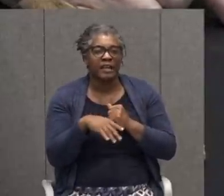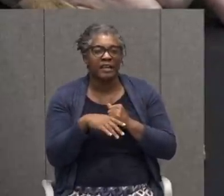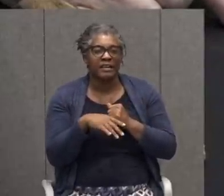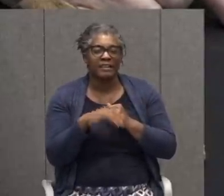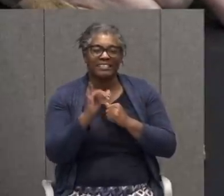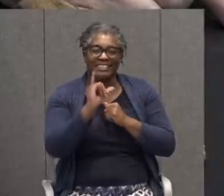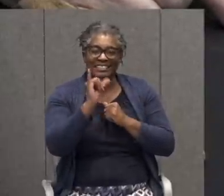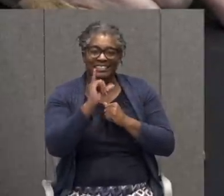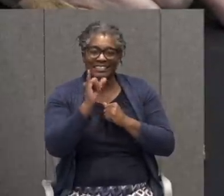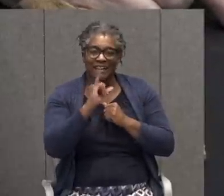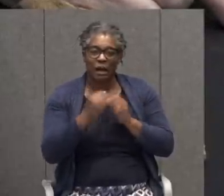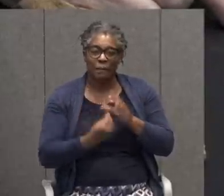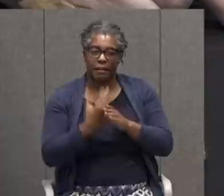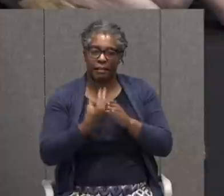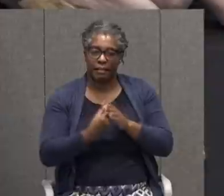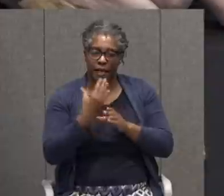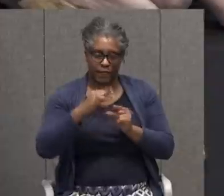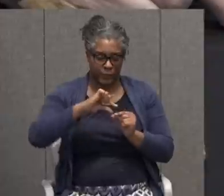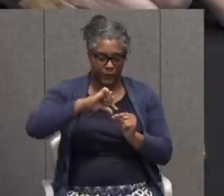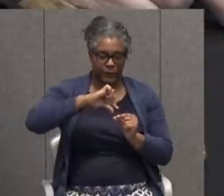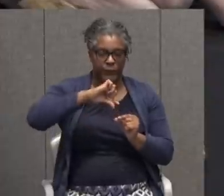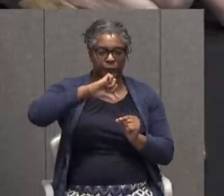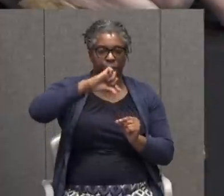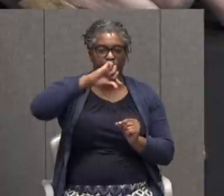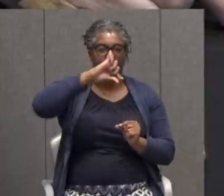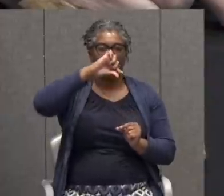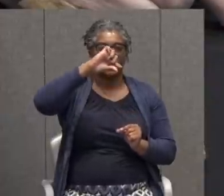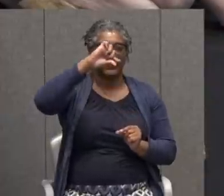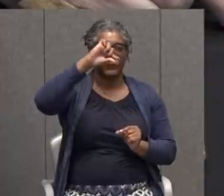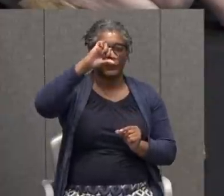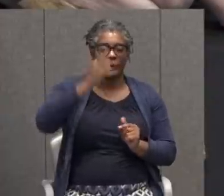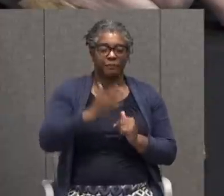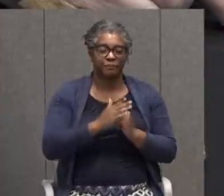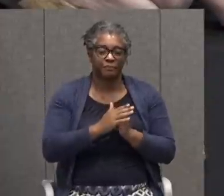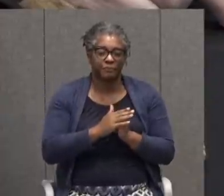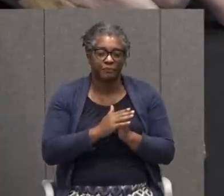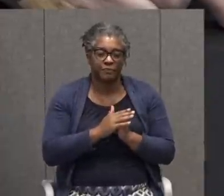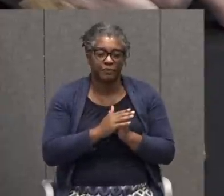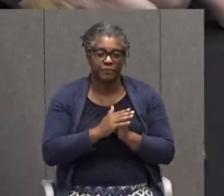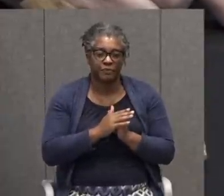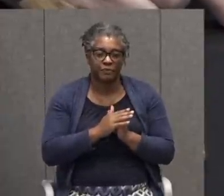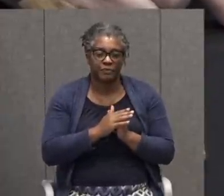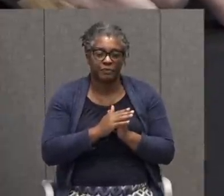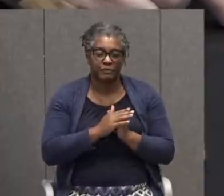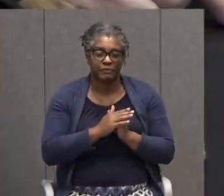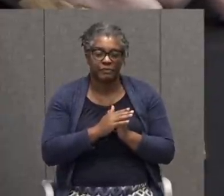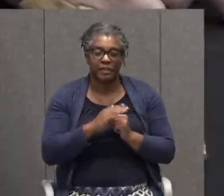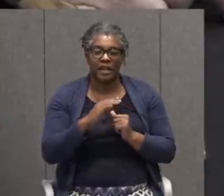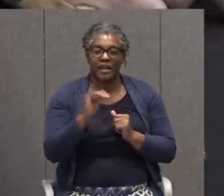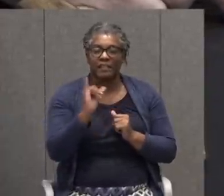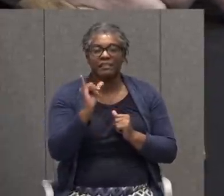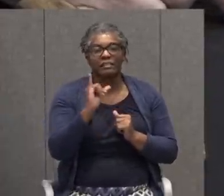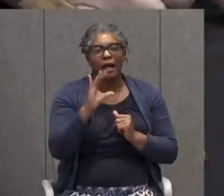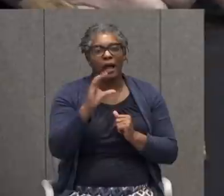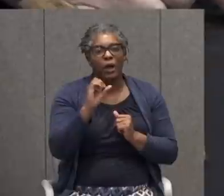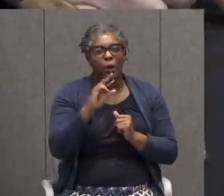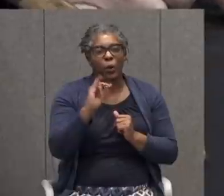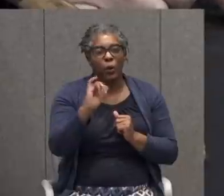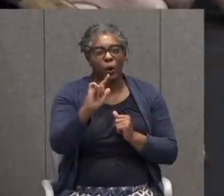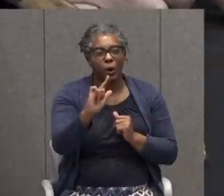plant, kind of like what we might think of as coral in the ocean or a freshwater type of